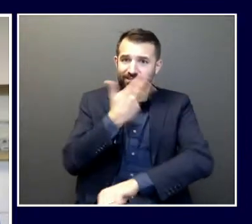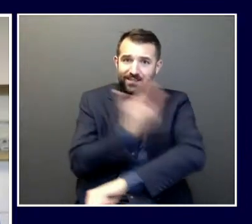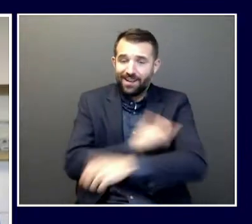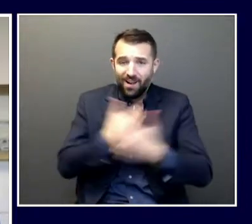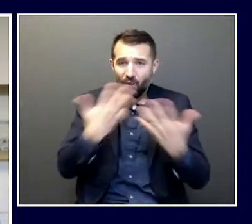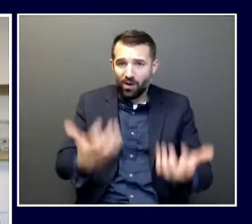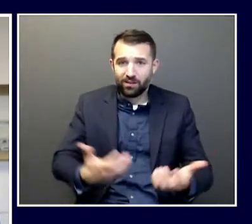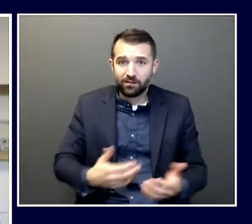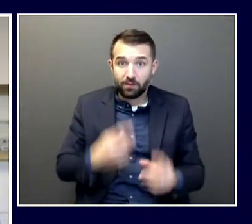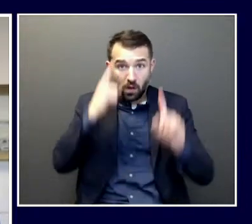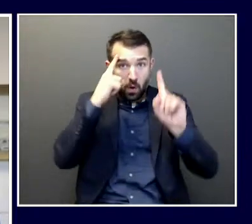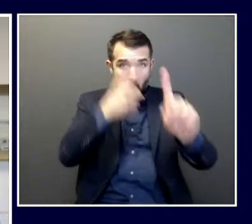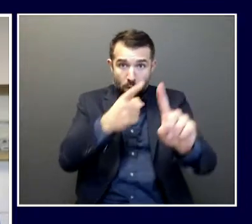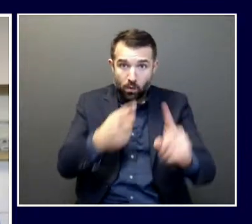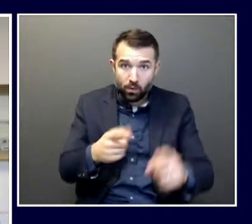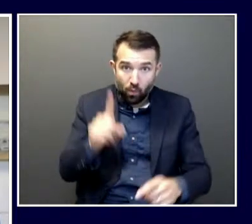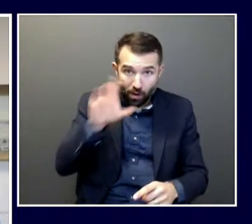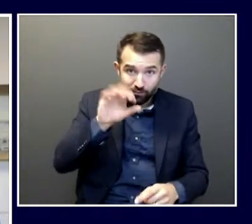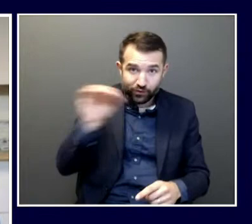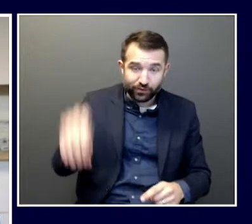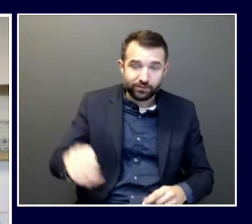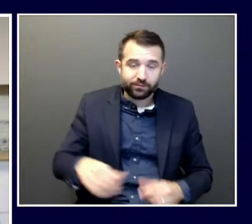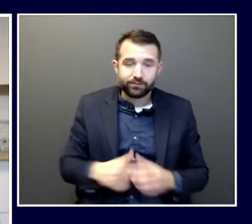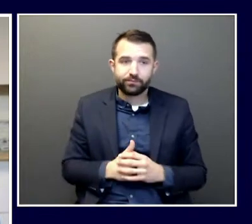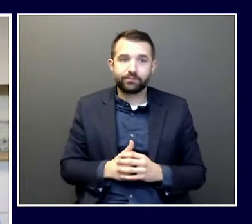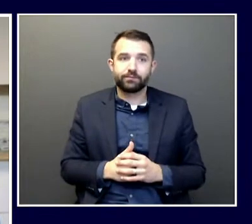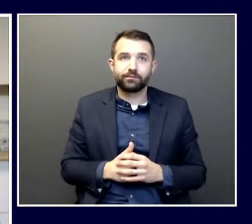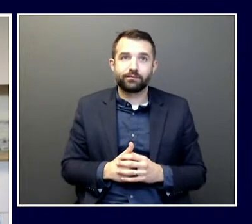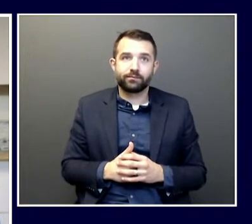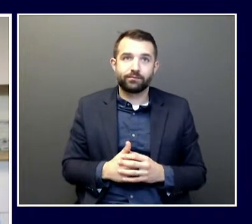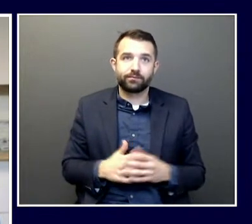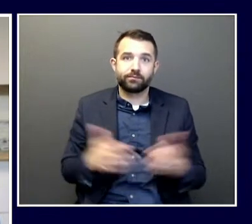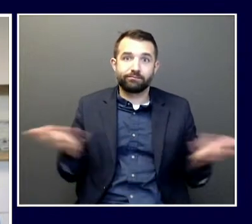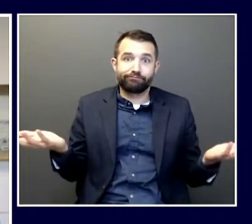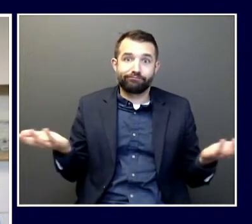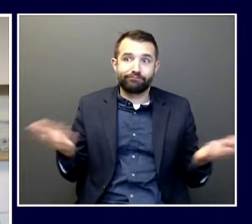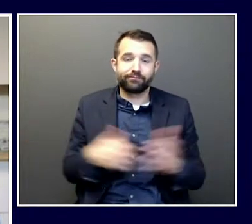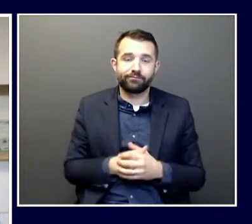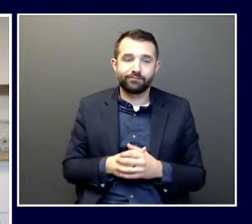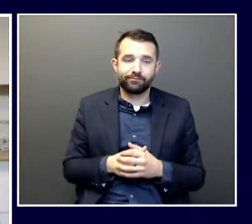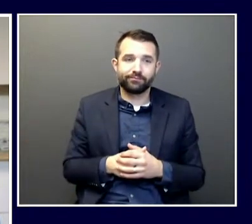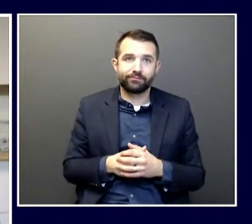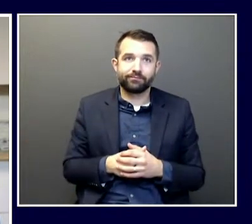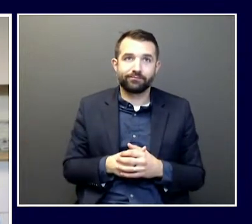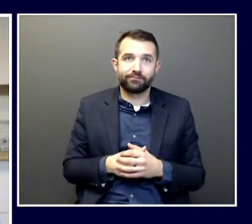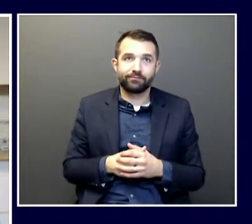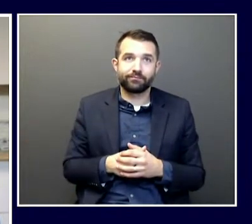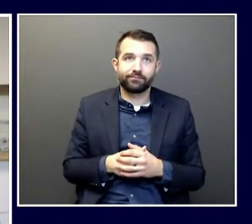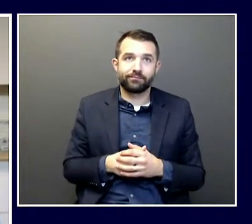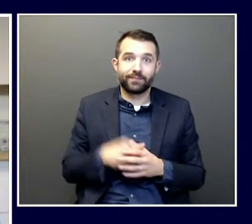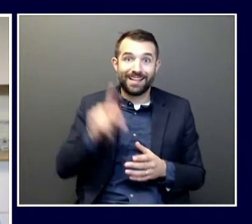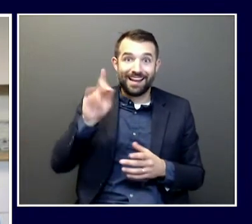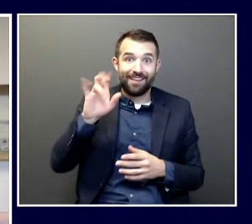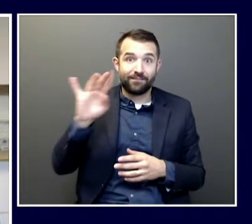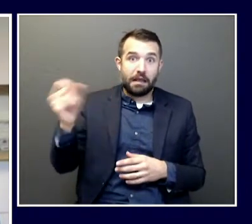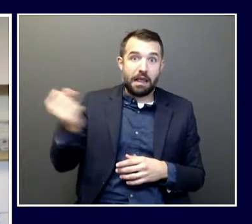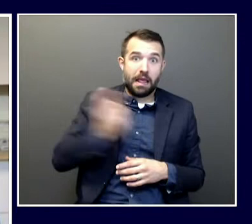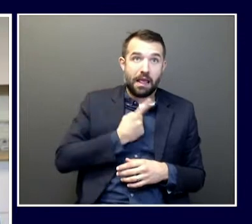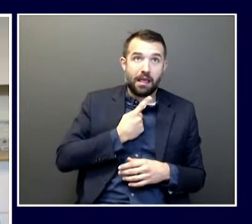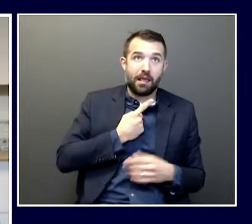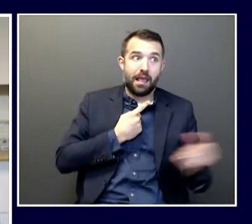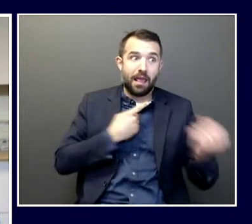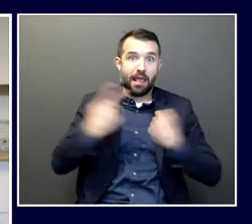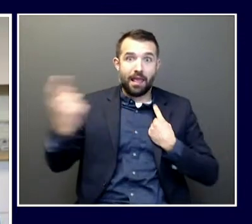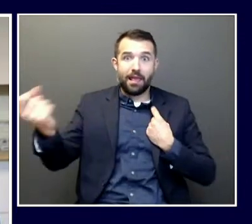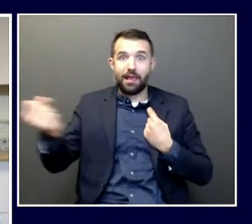we're striving for, and nothing less than that. And in keeping with Kevin's question, we're trying to make it geographically easy for kids to